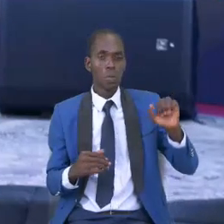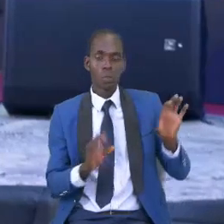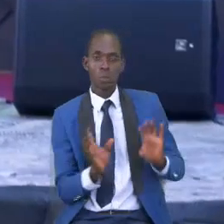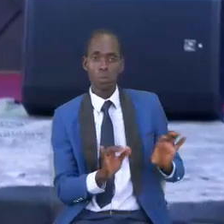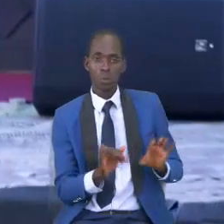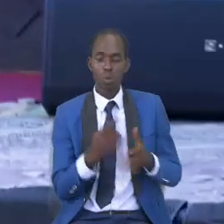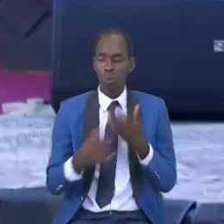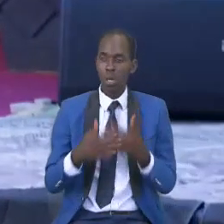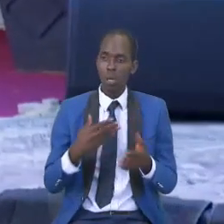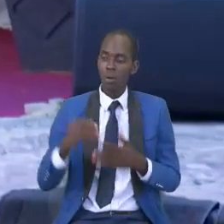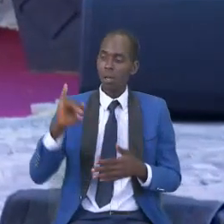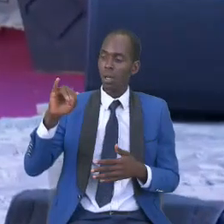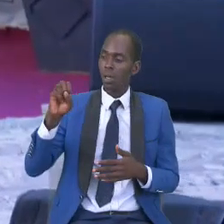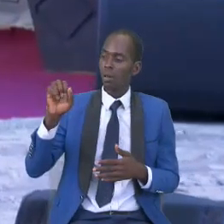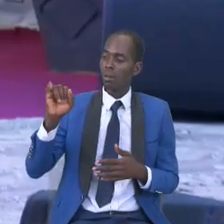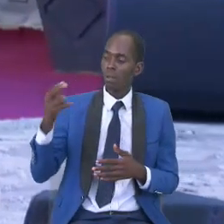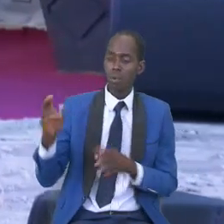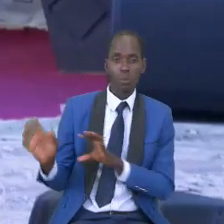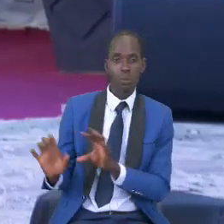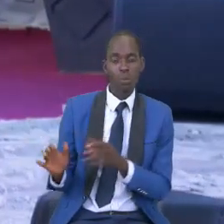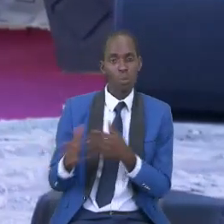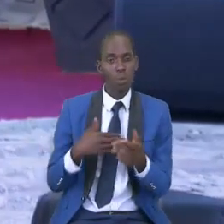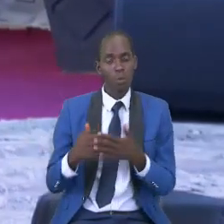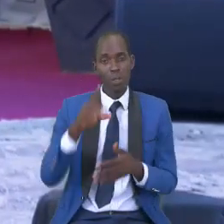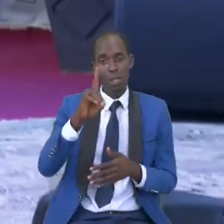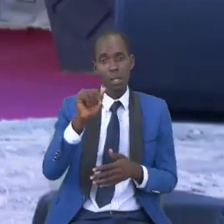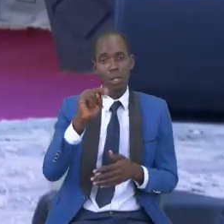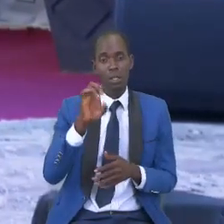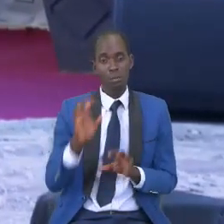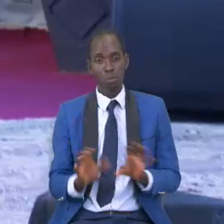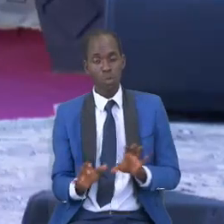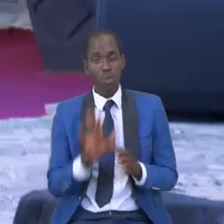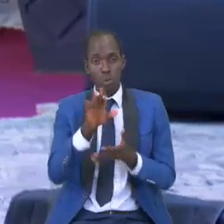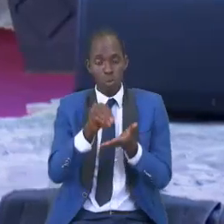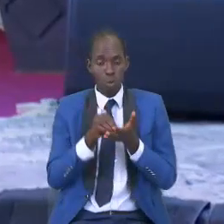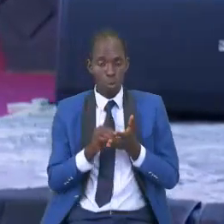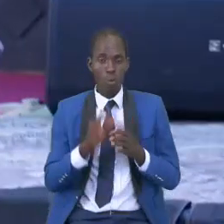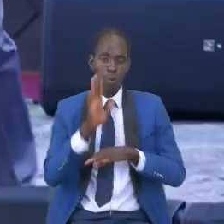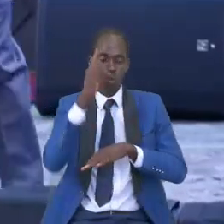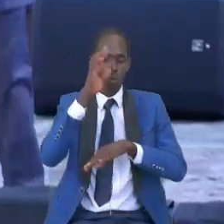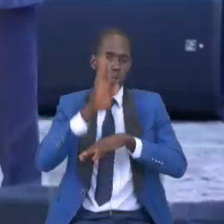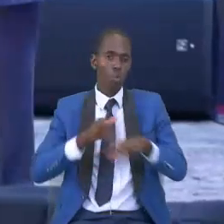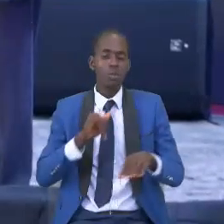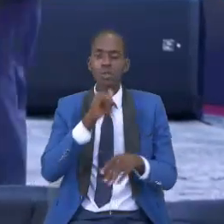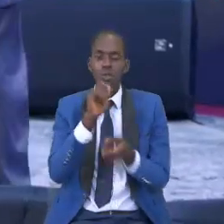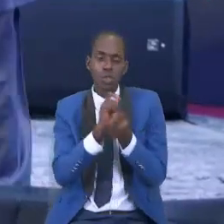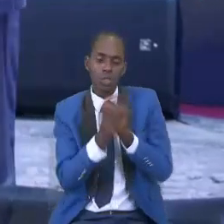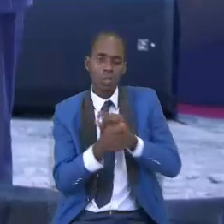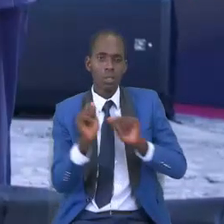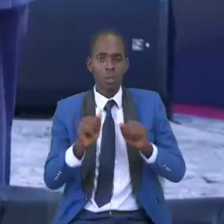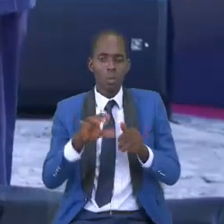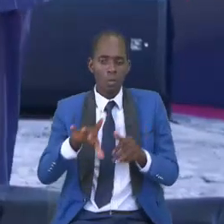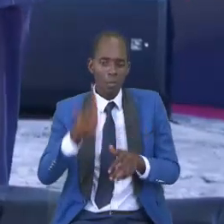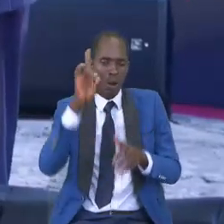doing, and whatever Daniel may be doing, here is your calling. Irreplaceable. Find out and check